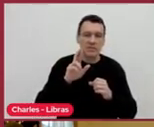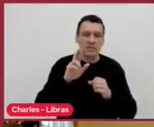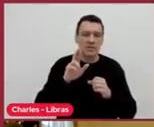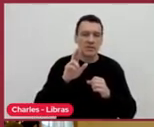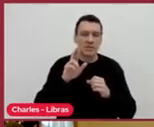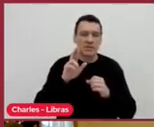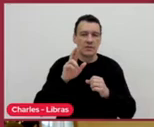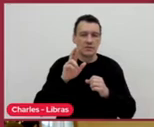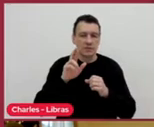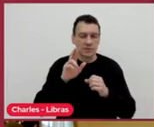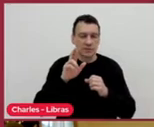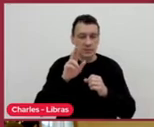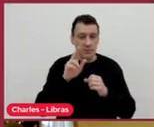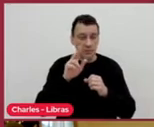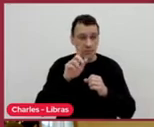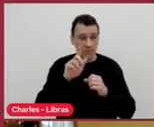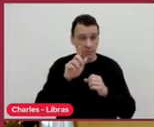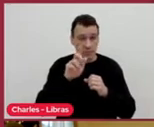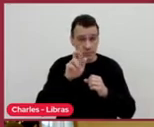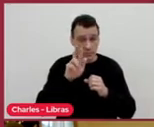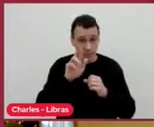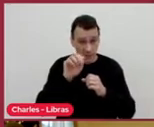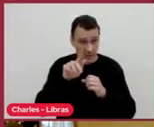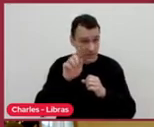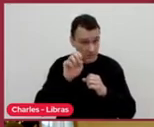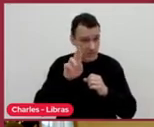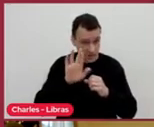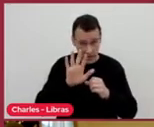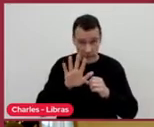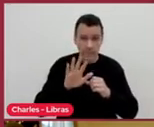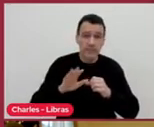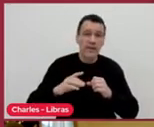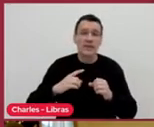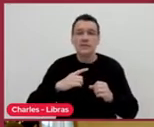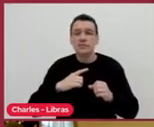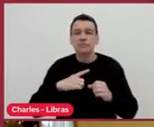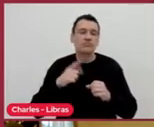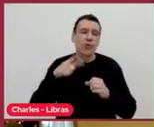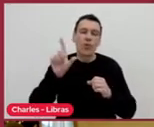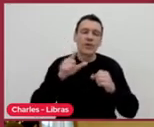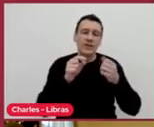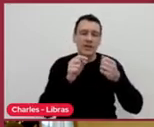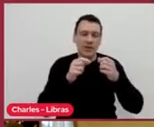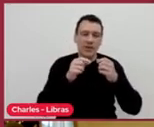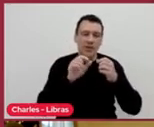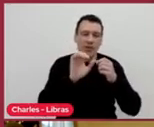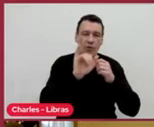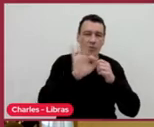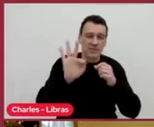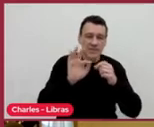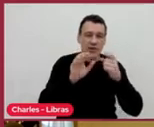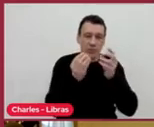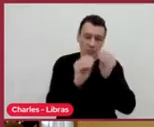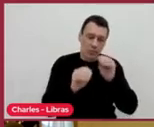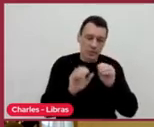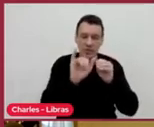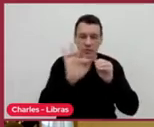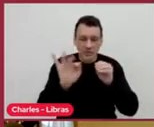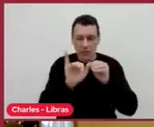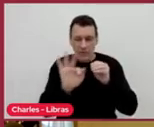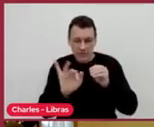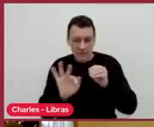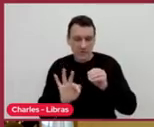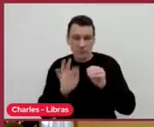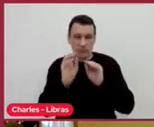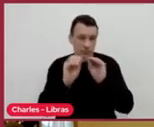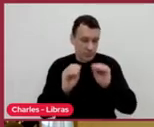generated. This is AND, so both conditions must match. And in the beginning, there's an OR. So it